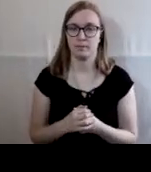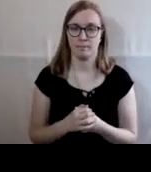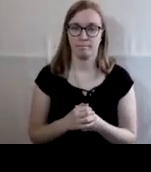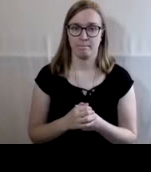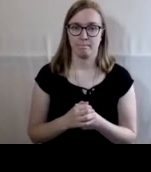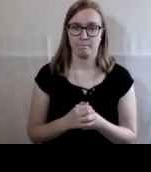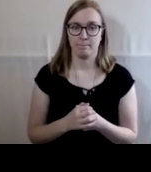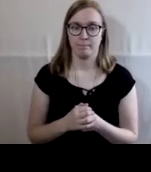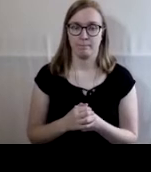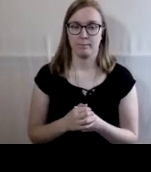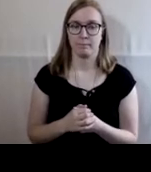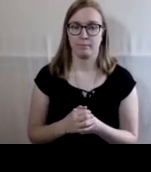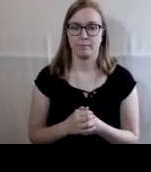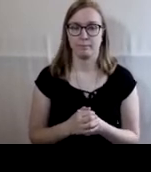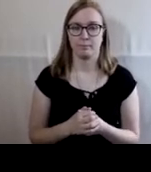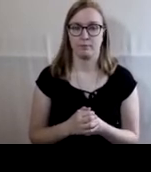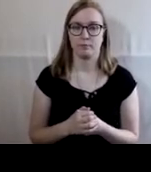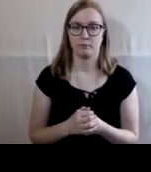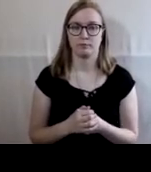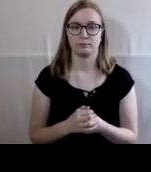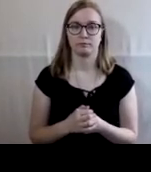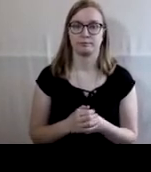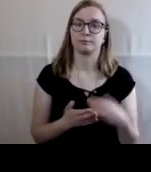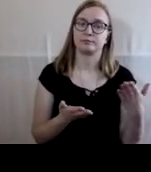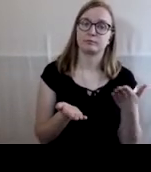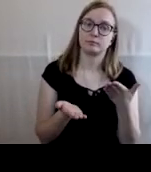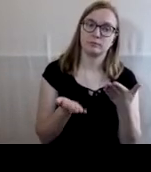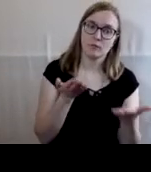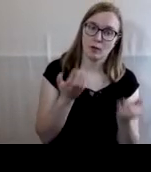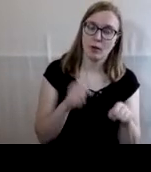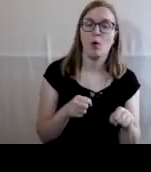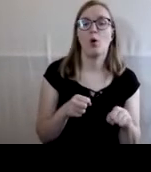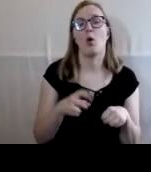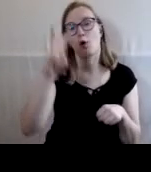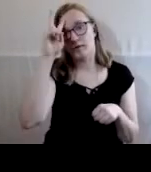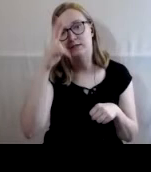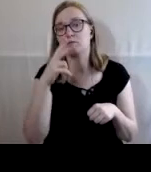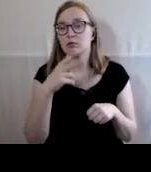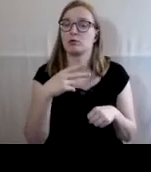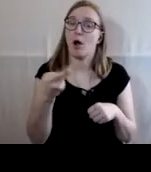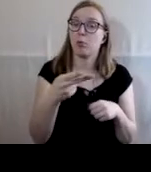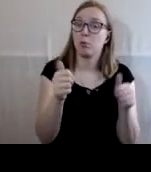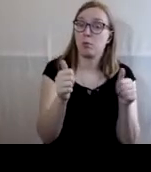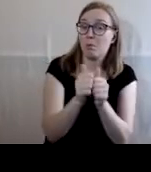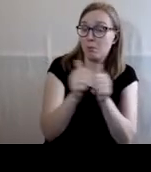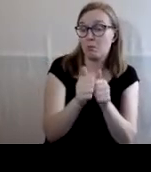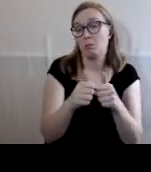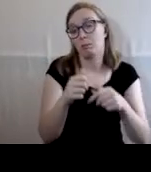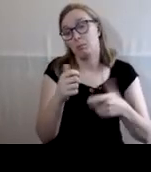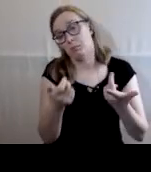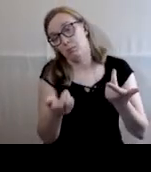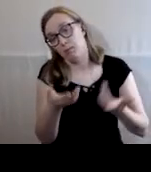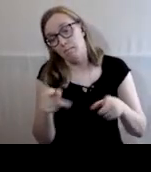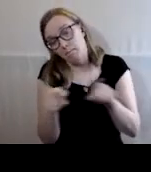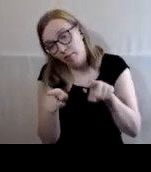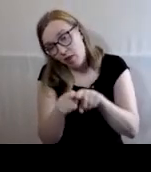As I said, one that's similar to you and typically outperforms your country. 2 others that from